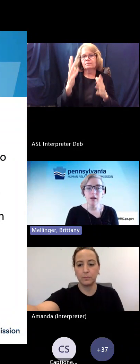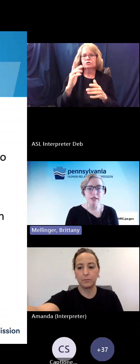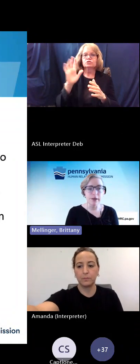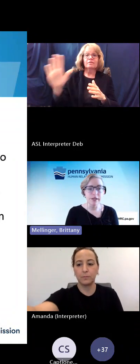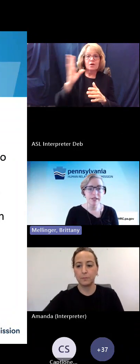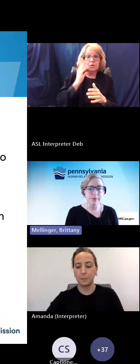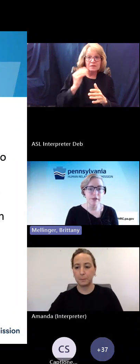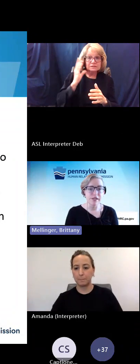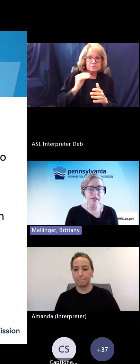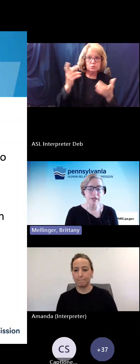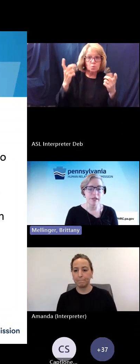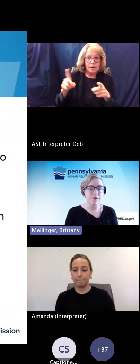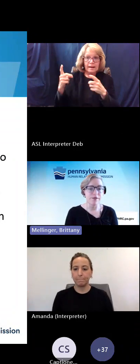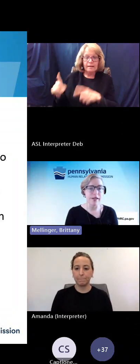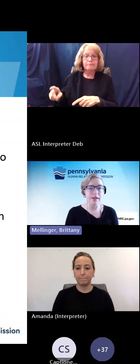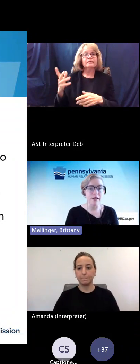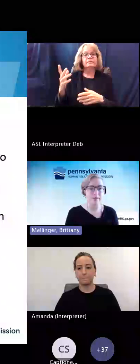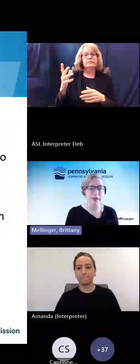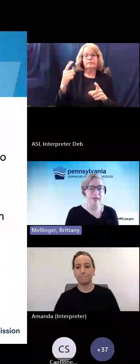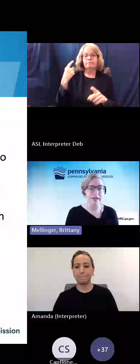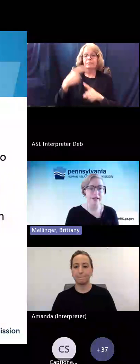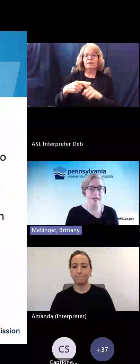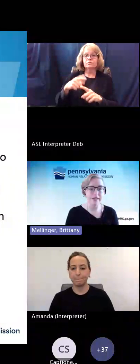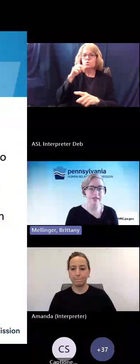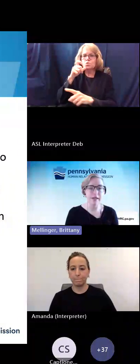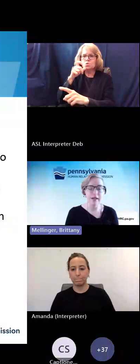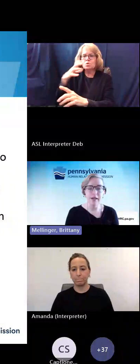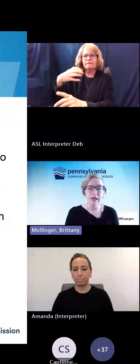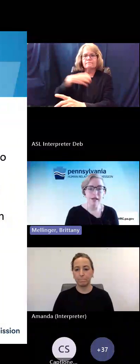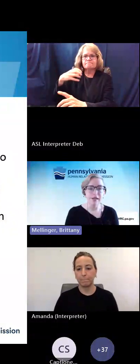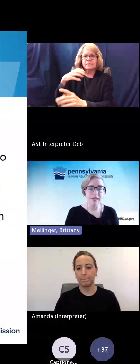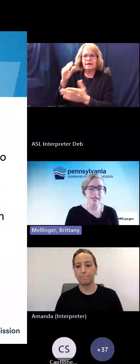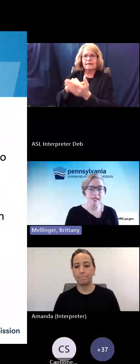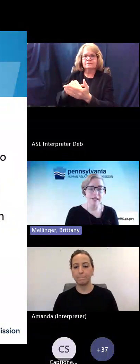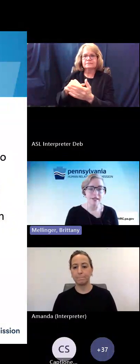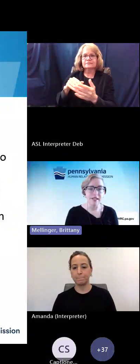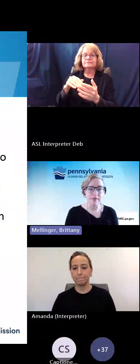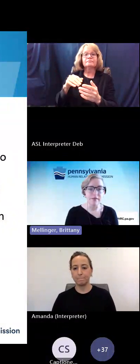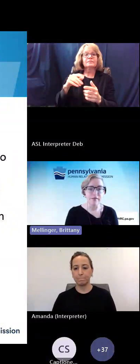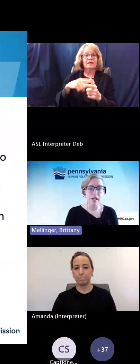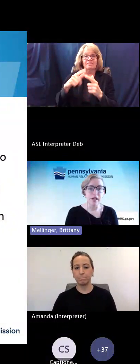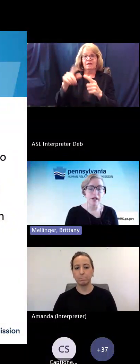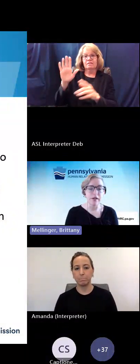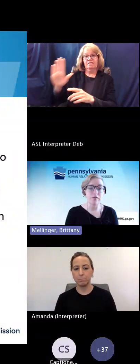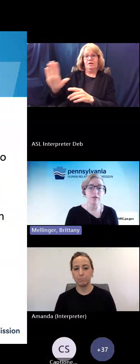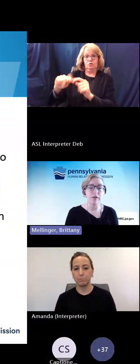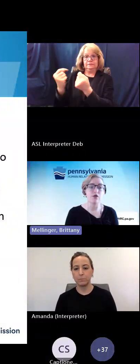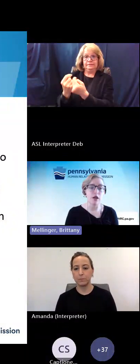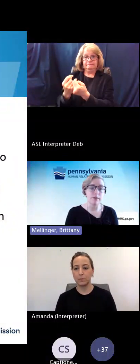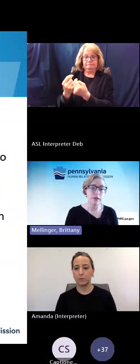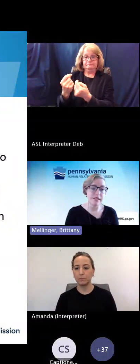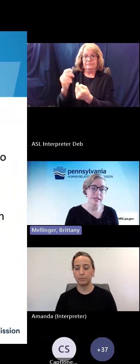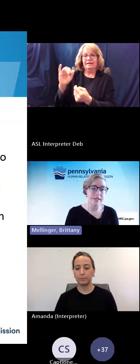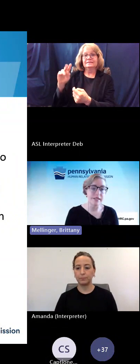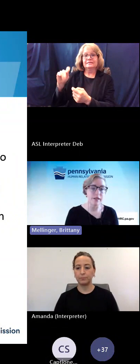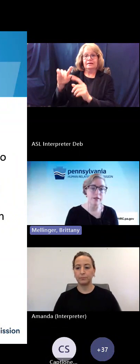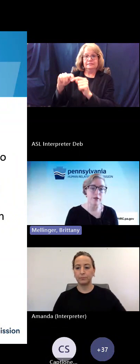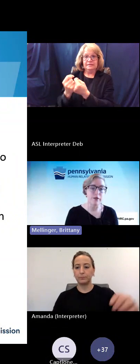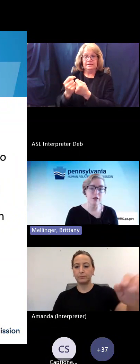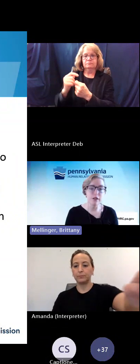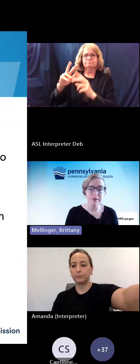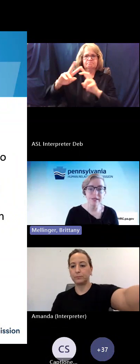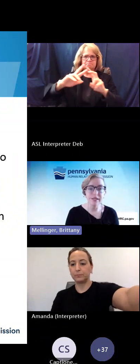experienced, as well as the person that they're filing a complaint against. And then it's the intakes team, their job to assess